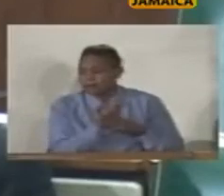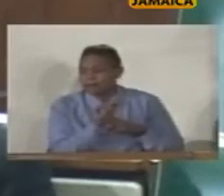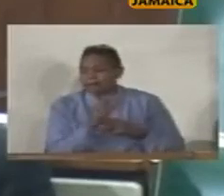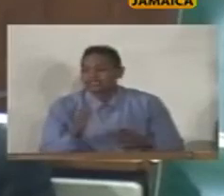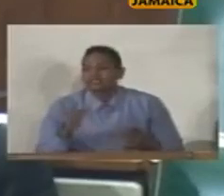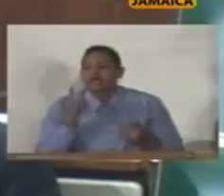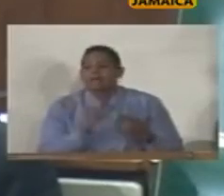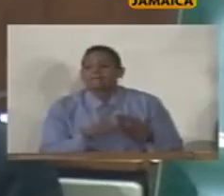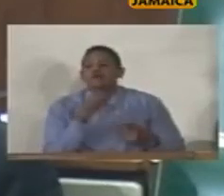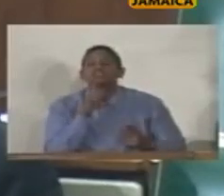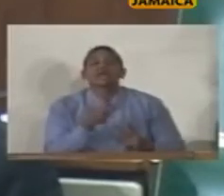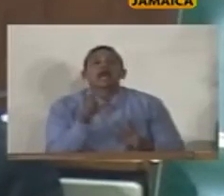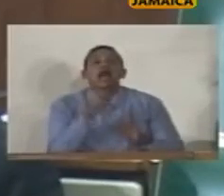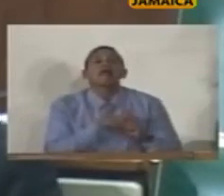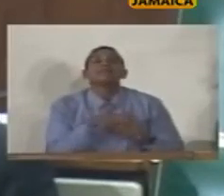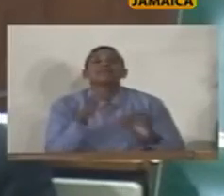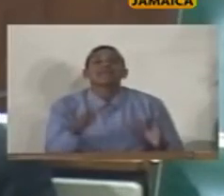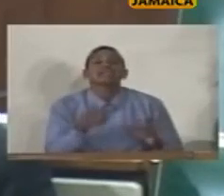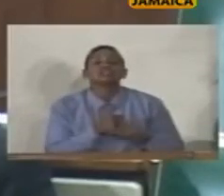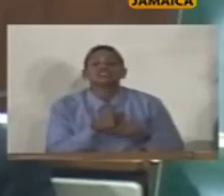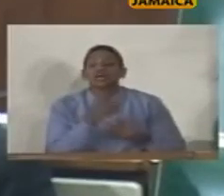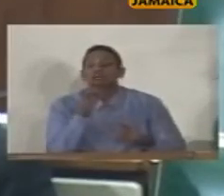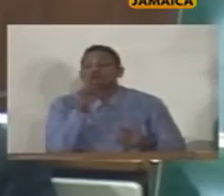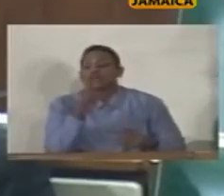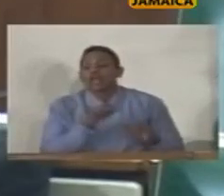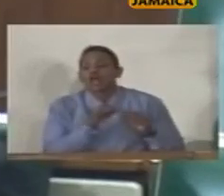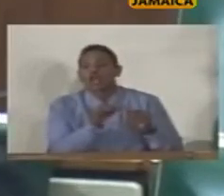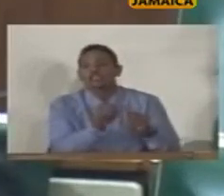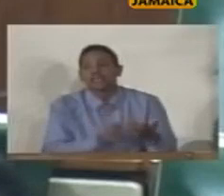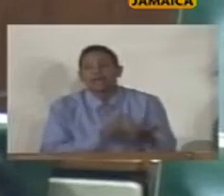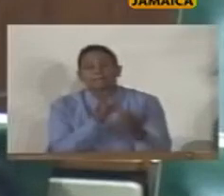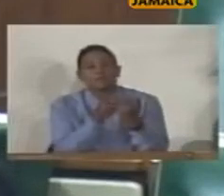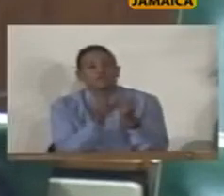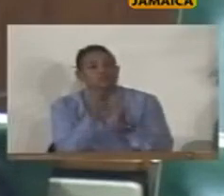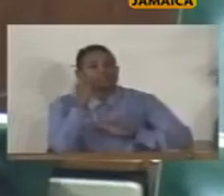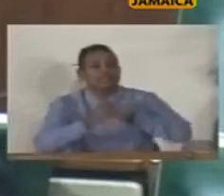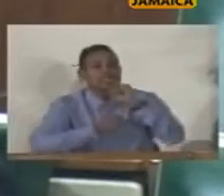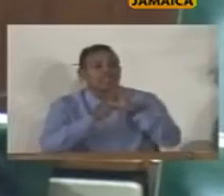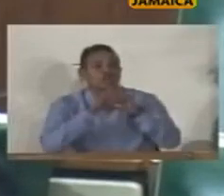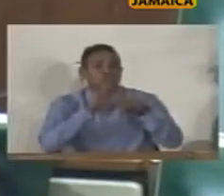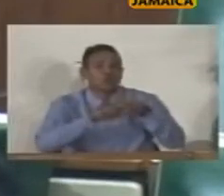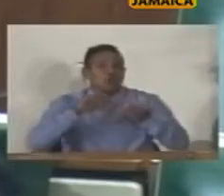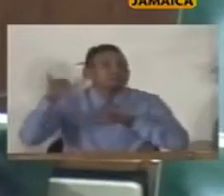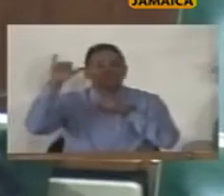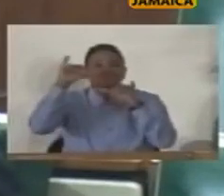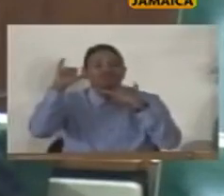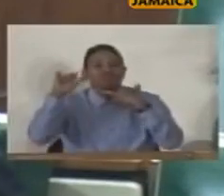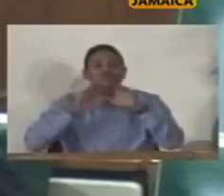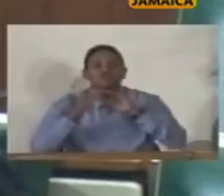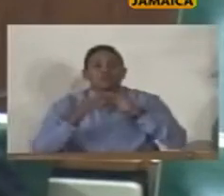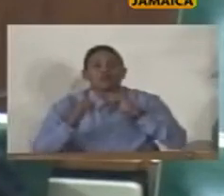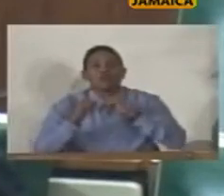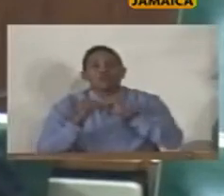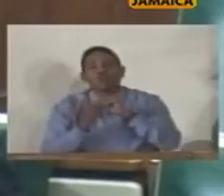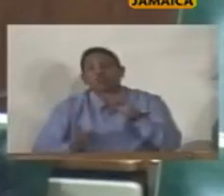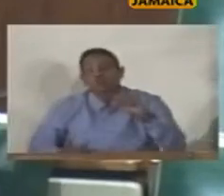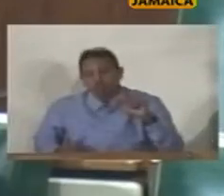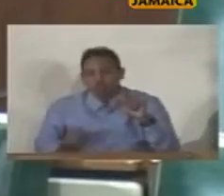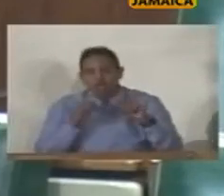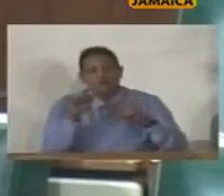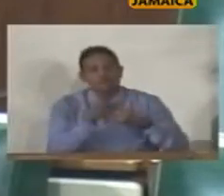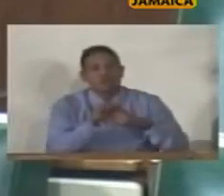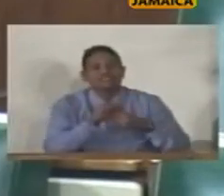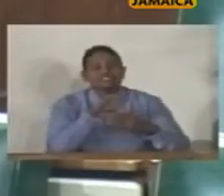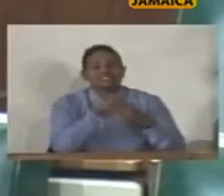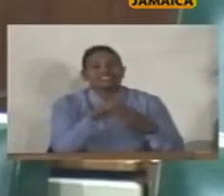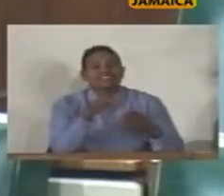and application that is consistent with international norms and practices in the field of patents